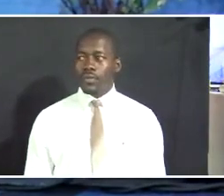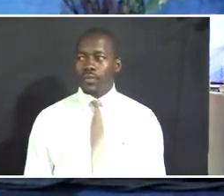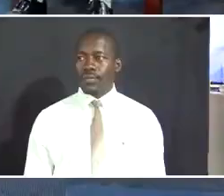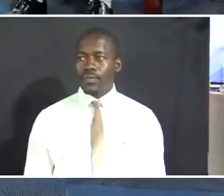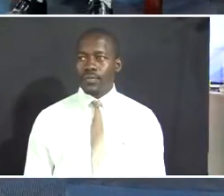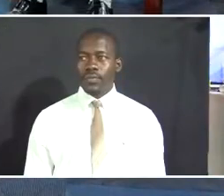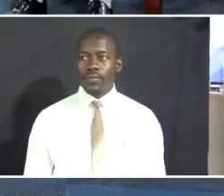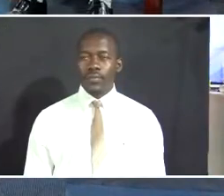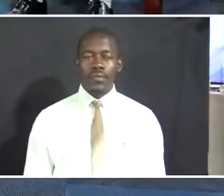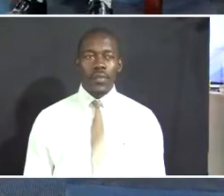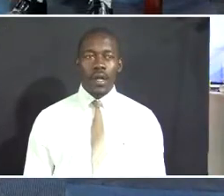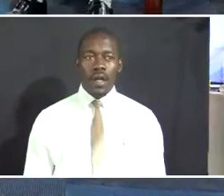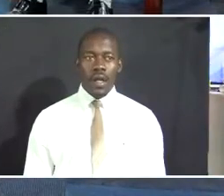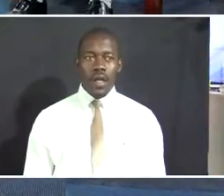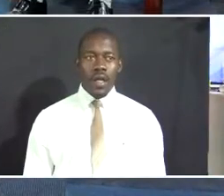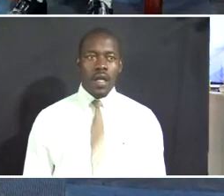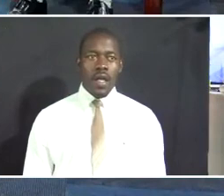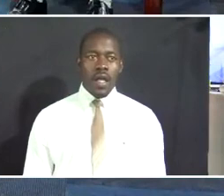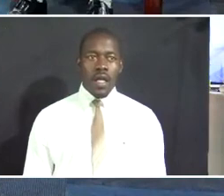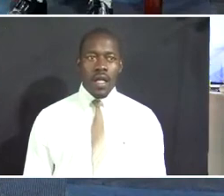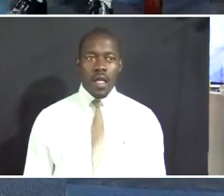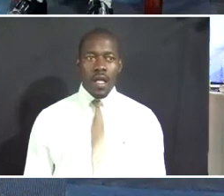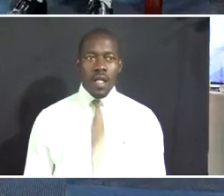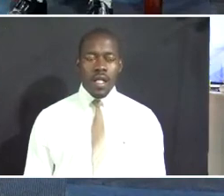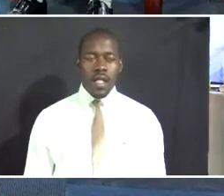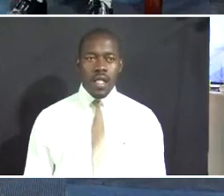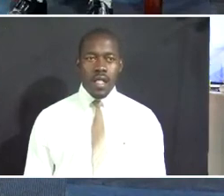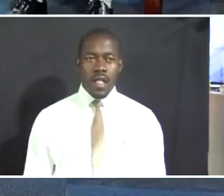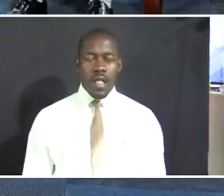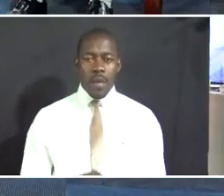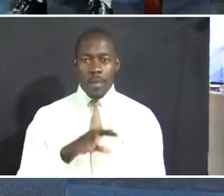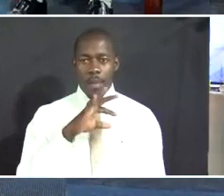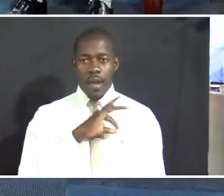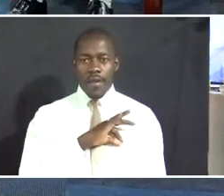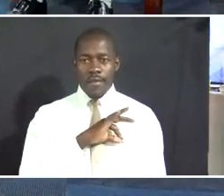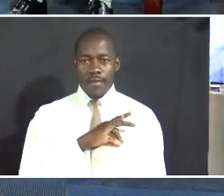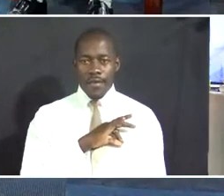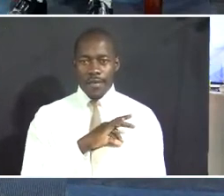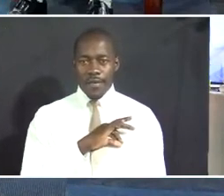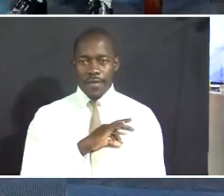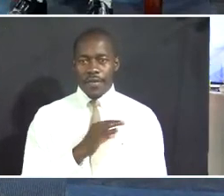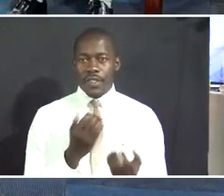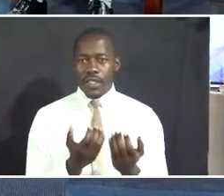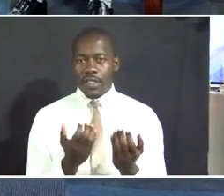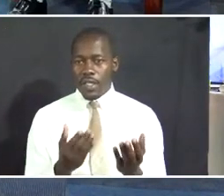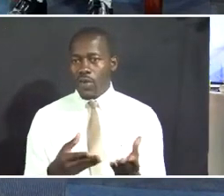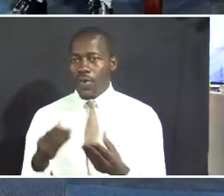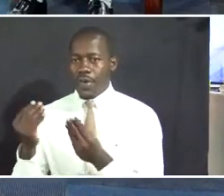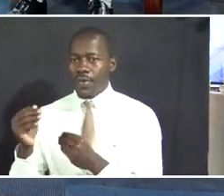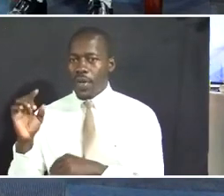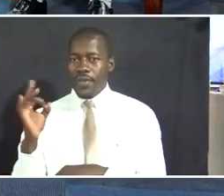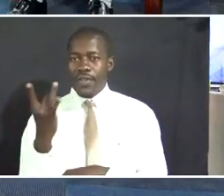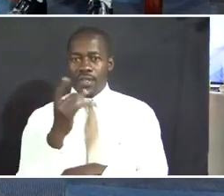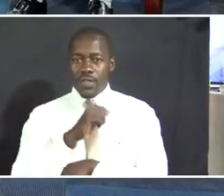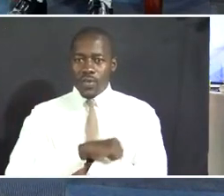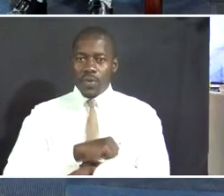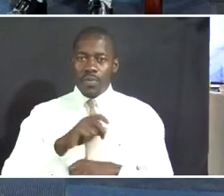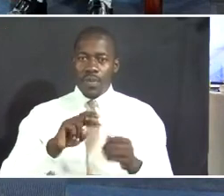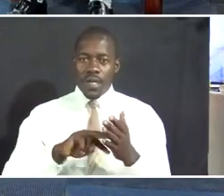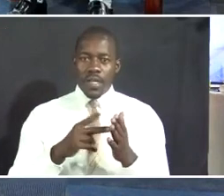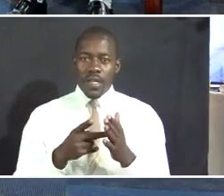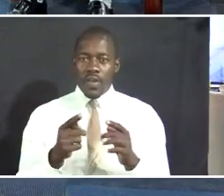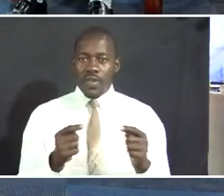an Adventist education or taking our children to Adventist school is there is control at some